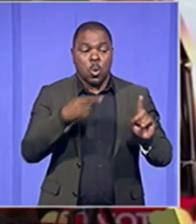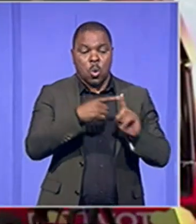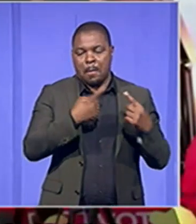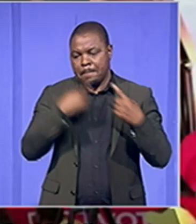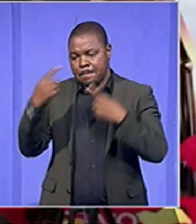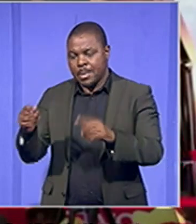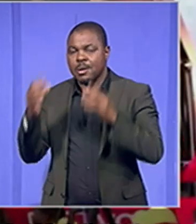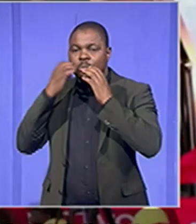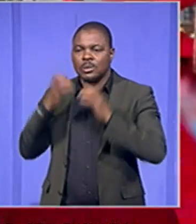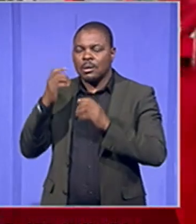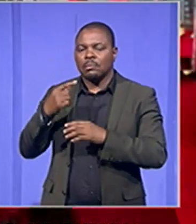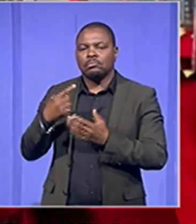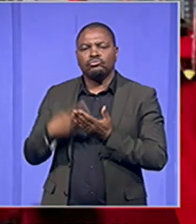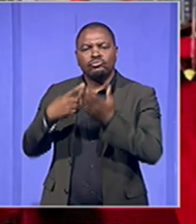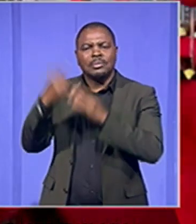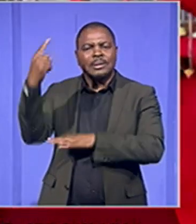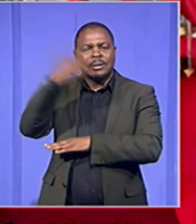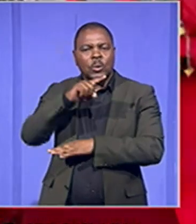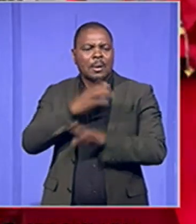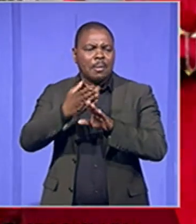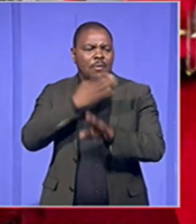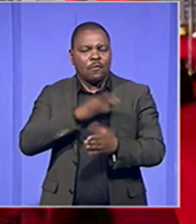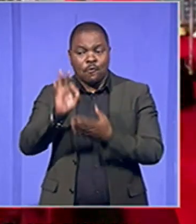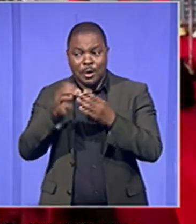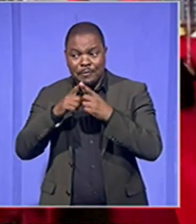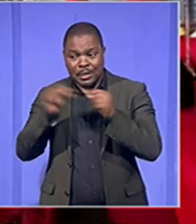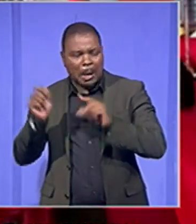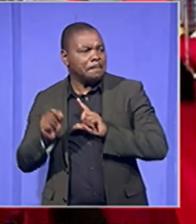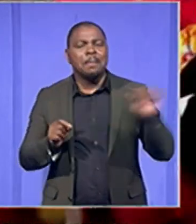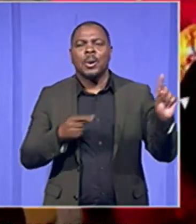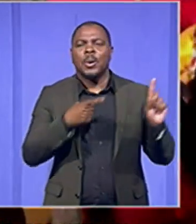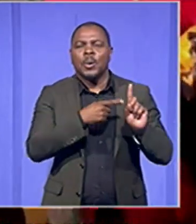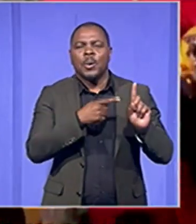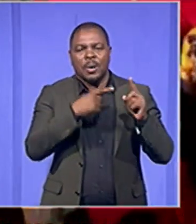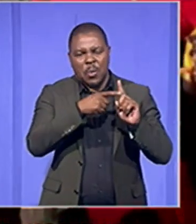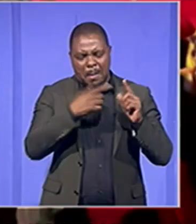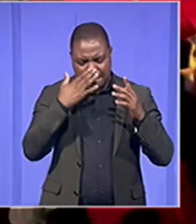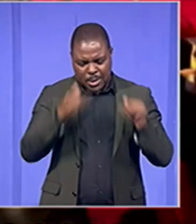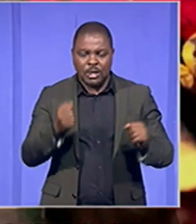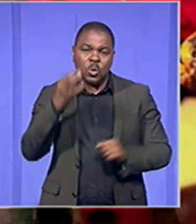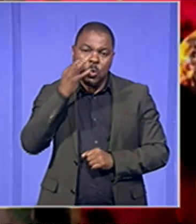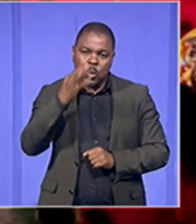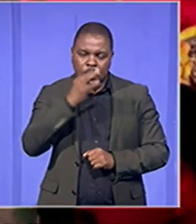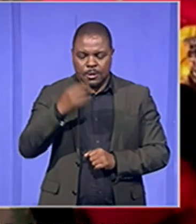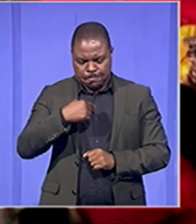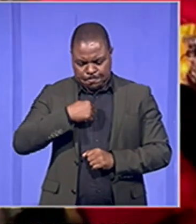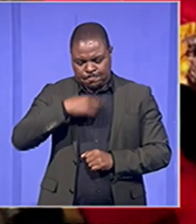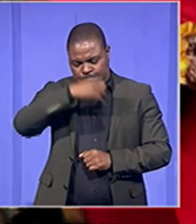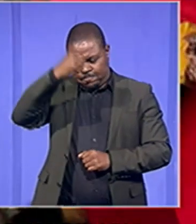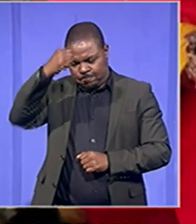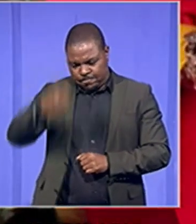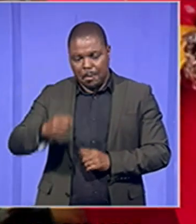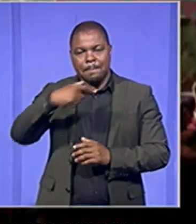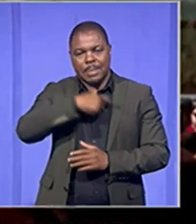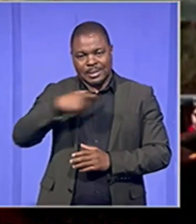letsatsi la ditherisano ka mora ho ba palehong hang ka mora dikgetho. O ntse a tsitlalletse ntlheng ya hore o tlo hlomamiswa jwalo ka mopresidente ka la